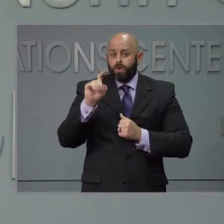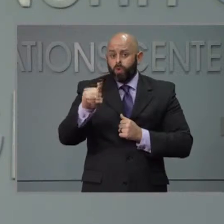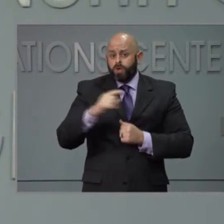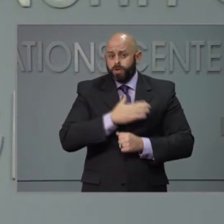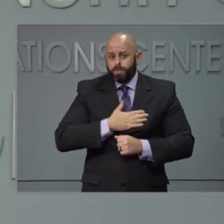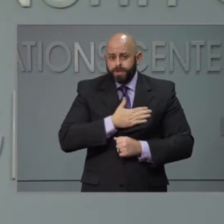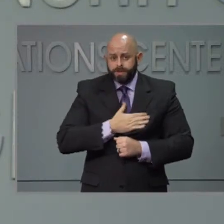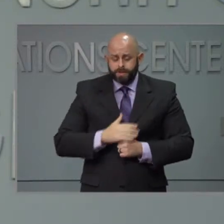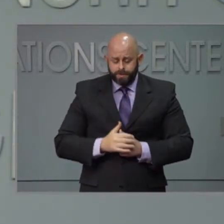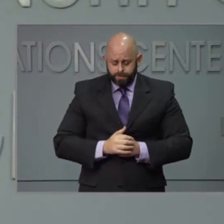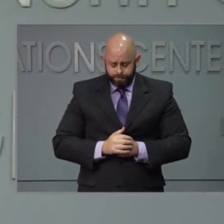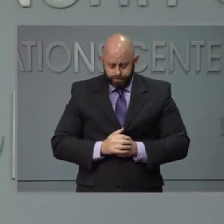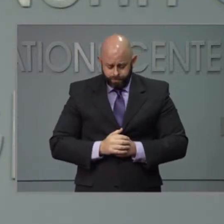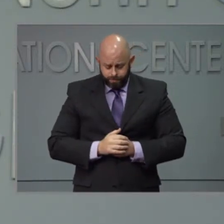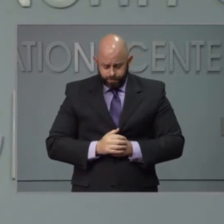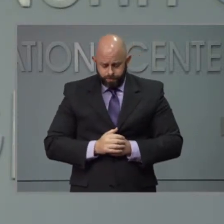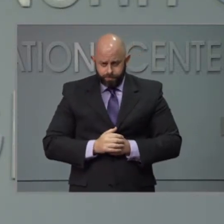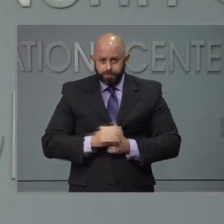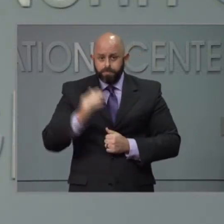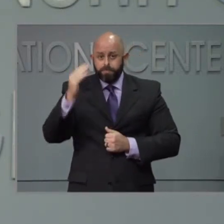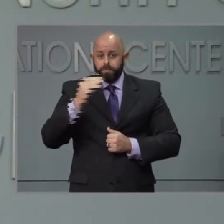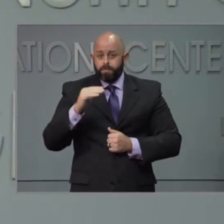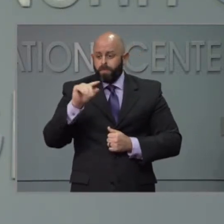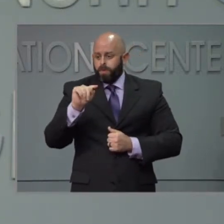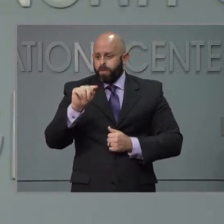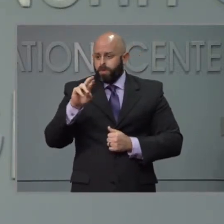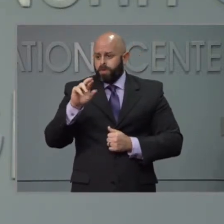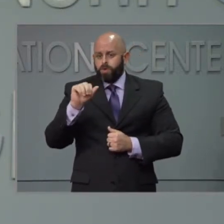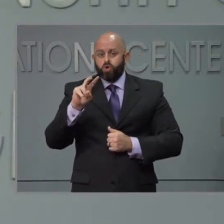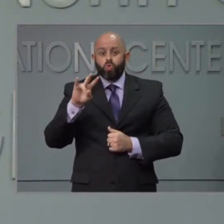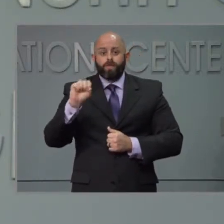Our next question is from Travis Stain, WRAL.